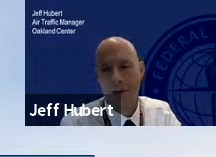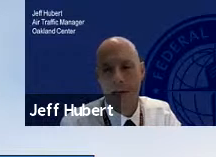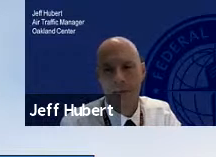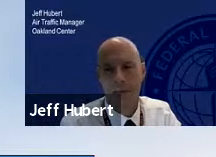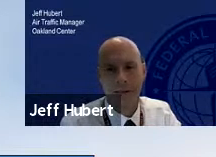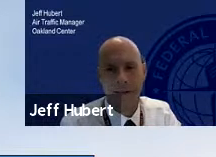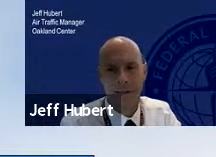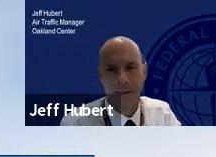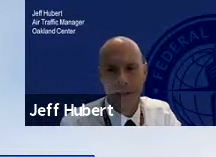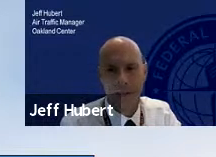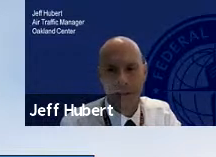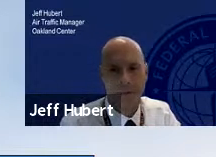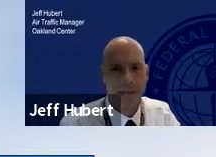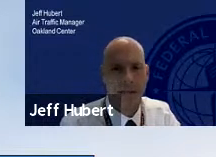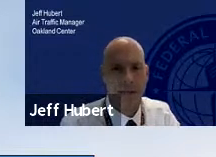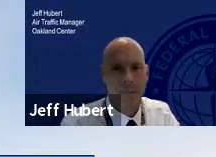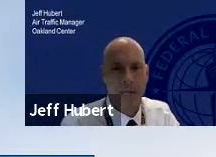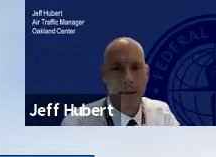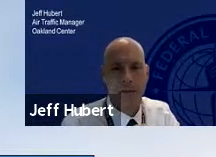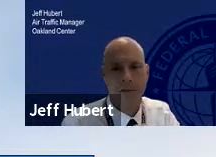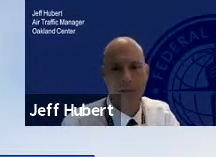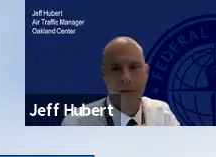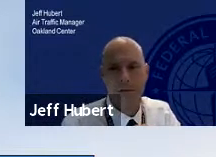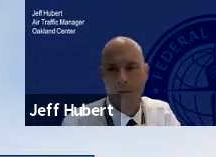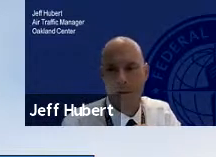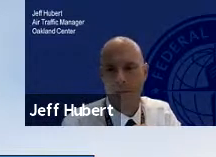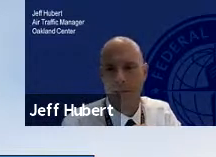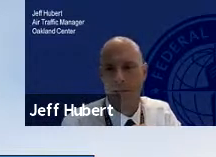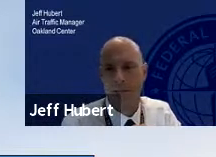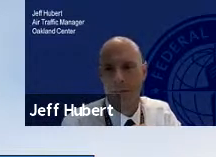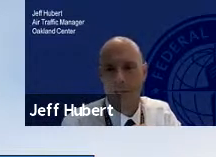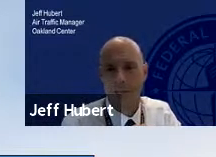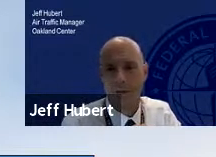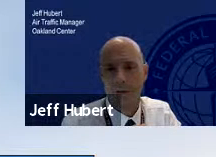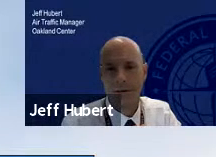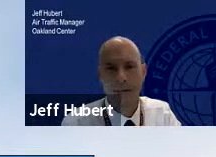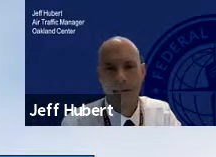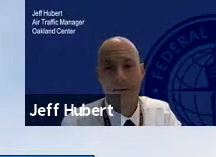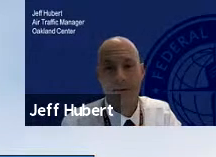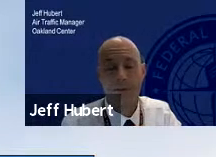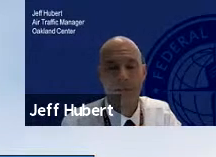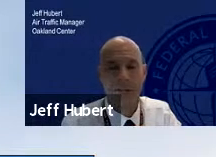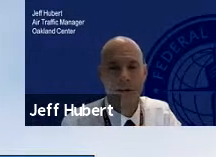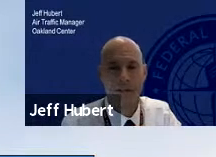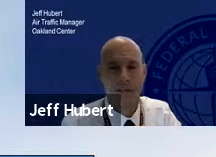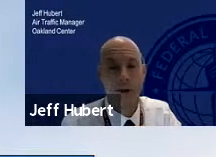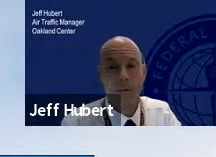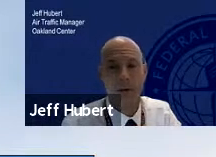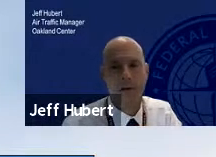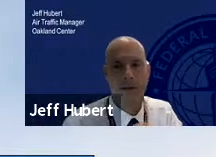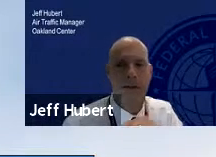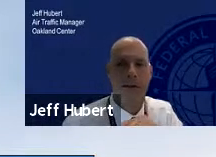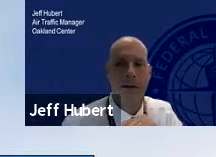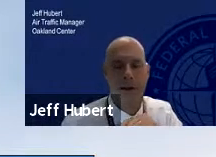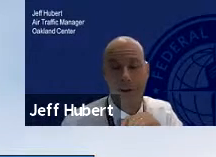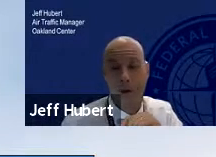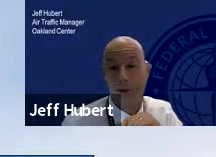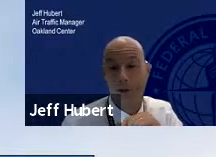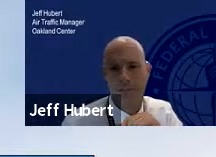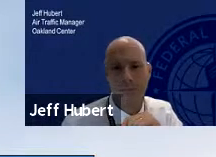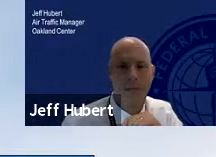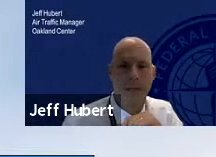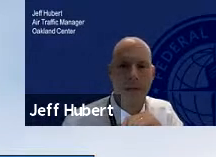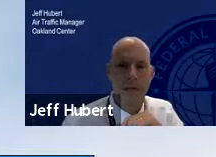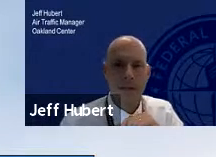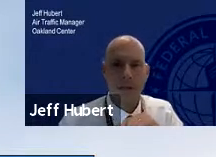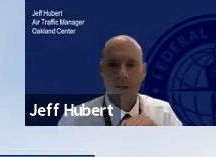in Olathe, Kansas, and Minneapolis Center is in Farmington, Minnesota, and Denver Center is in Longmont,